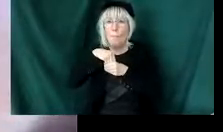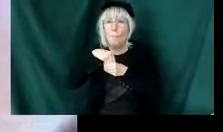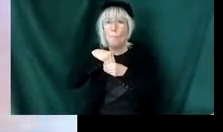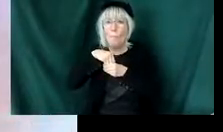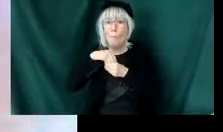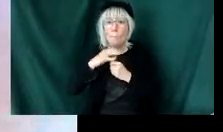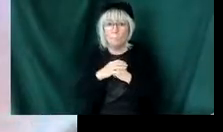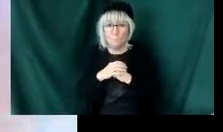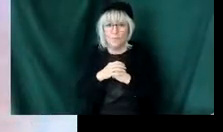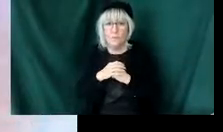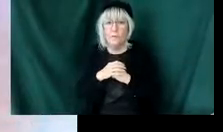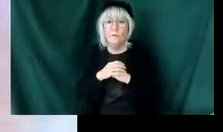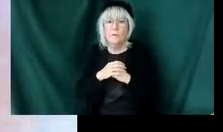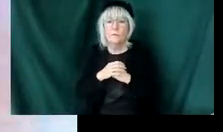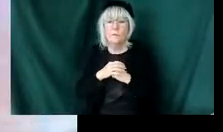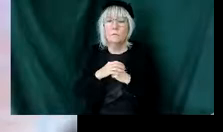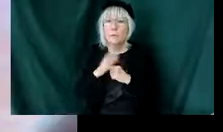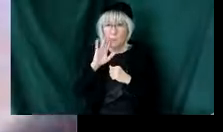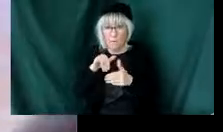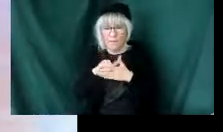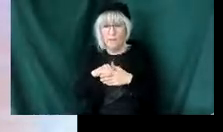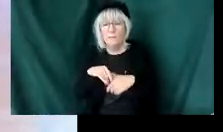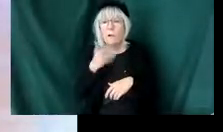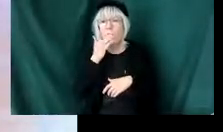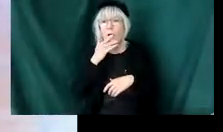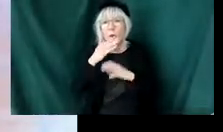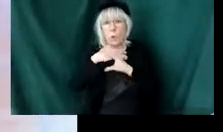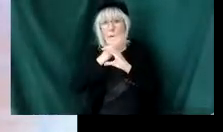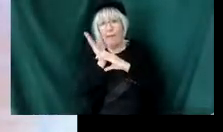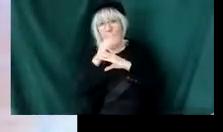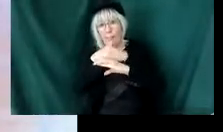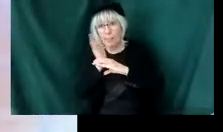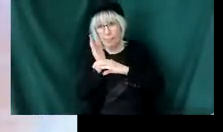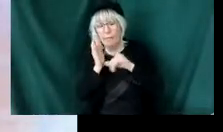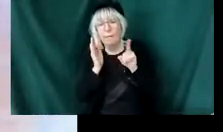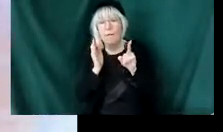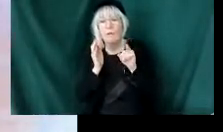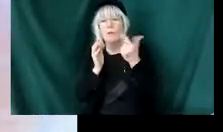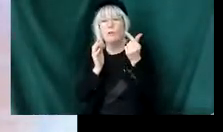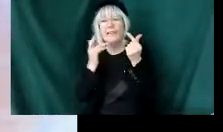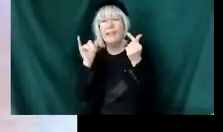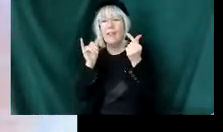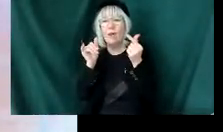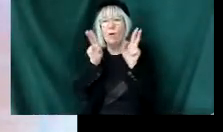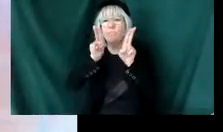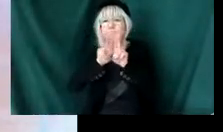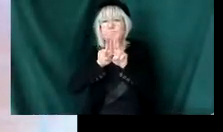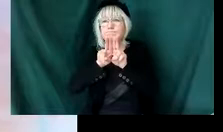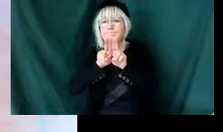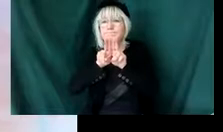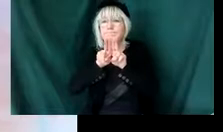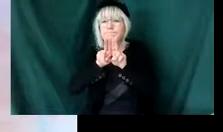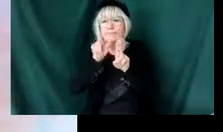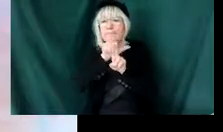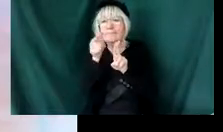So green is next to yellow on the color wheel. So green is the neighbor of